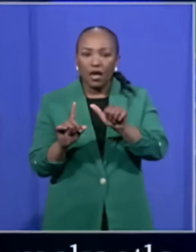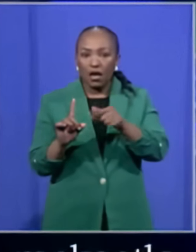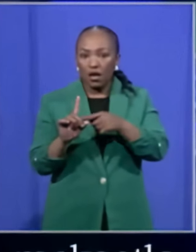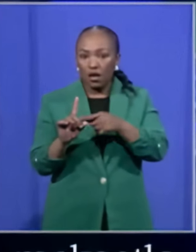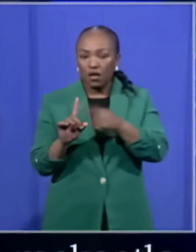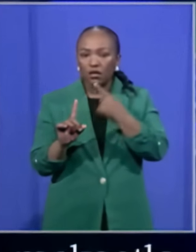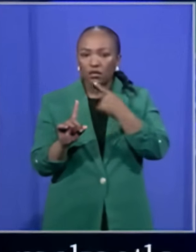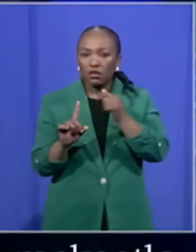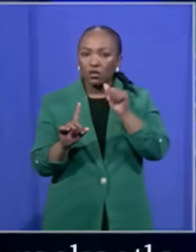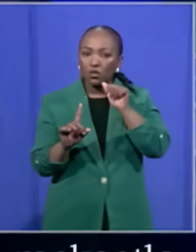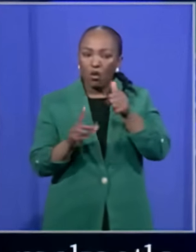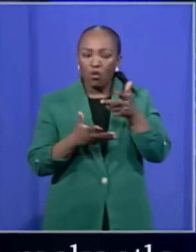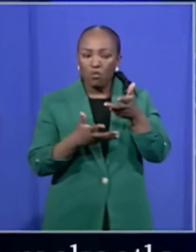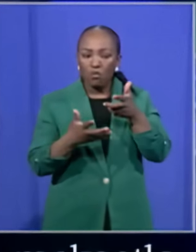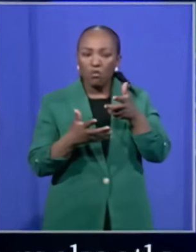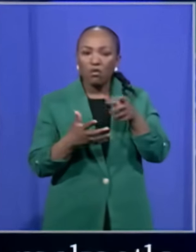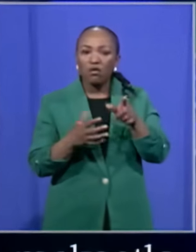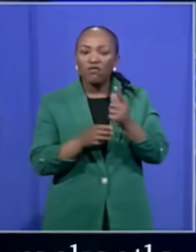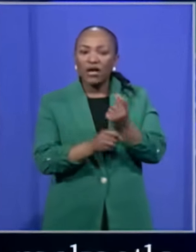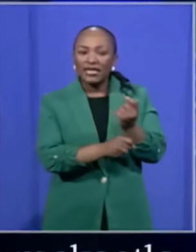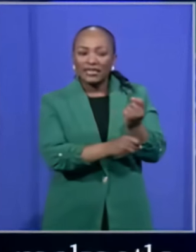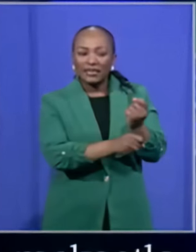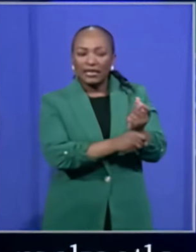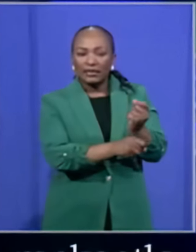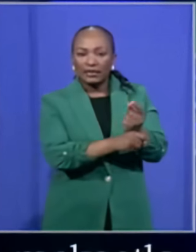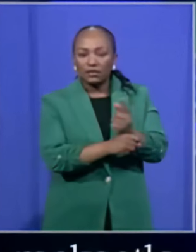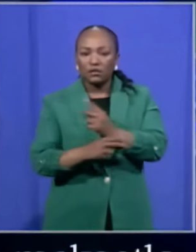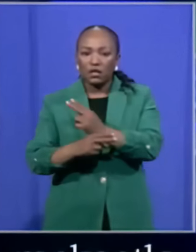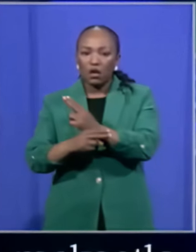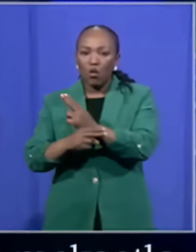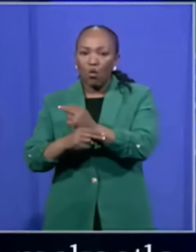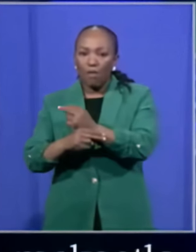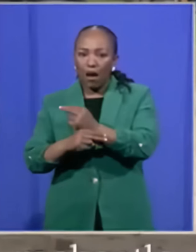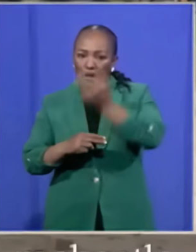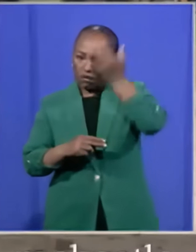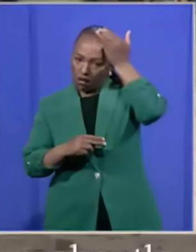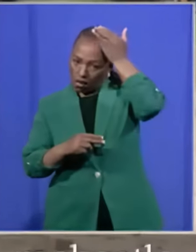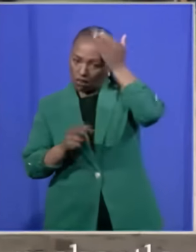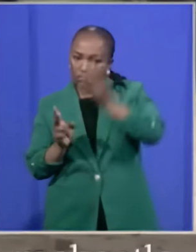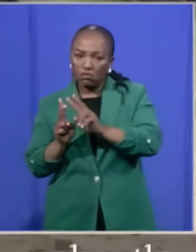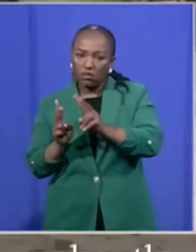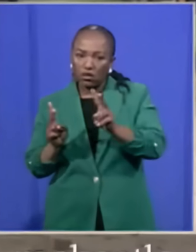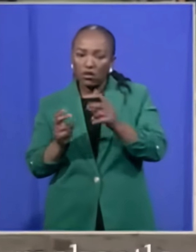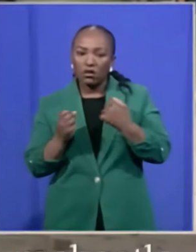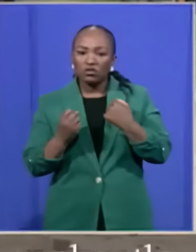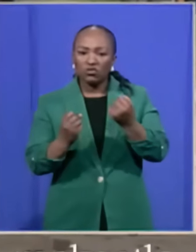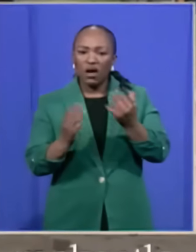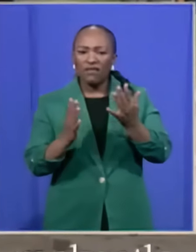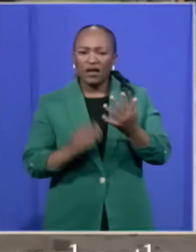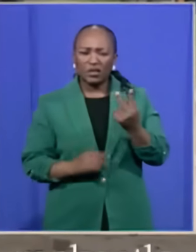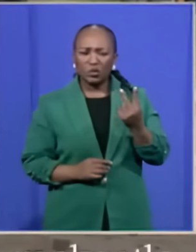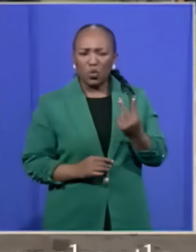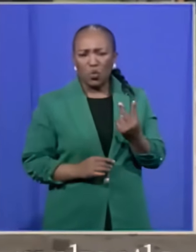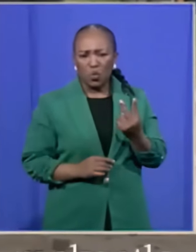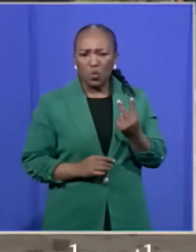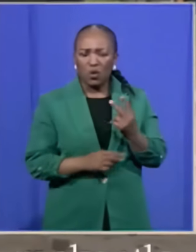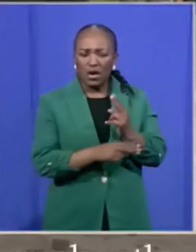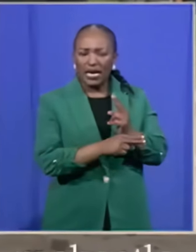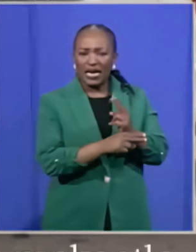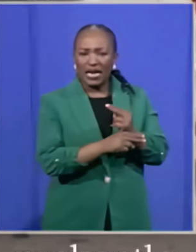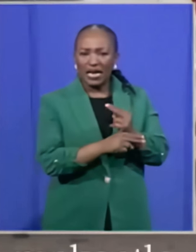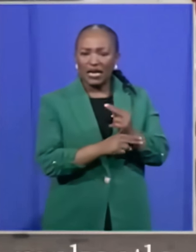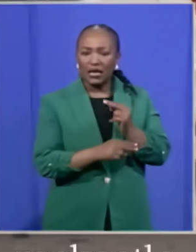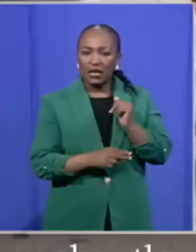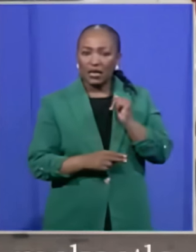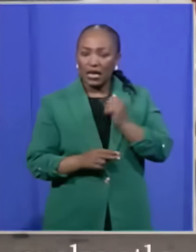hosane pakeng tsa mokgatlo wa ditekesi le wa e-hailing. Bakganni ba babedi ba e-hailing ba ile ba hlaselwa ke bakganni ba ditekesi maobane